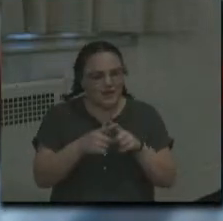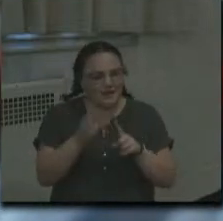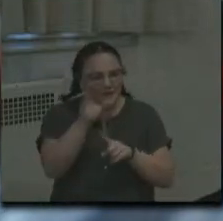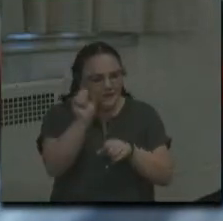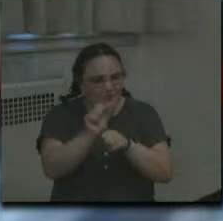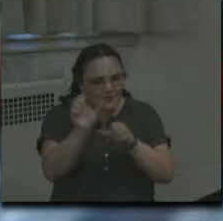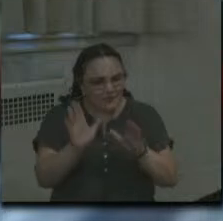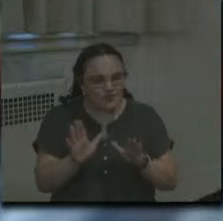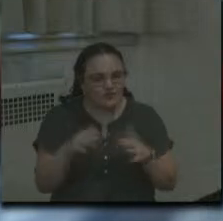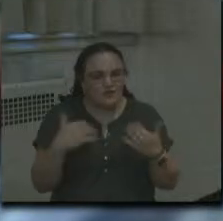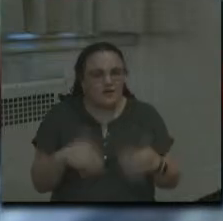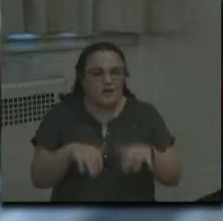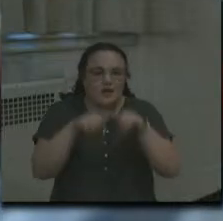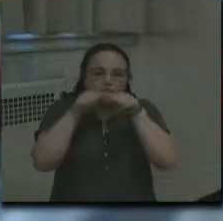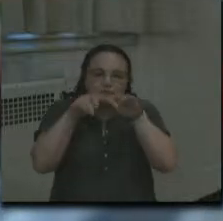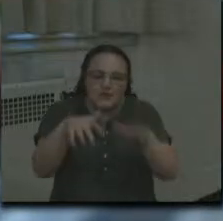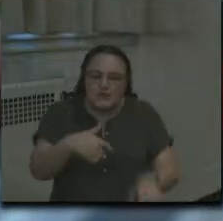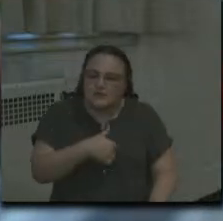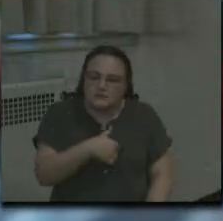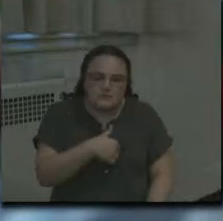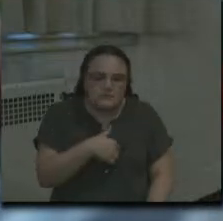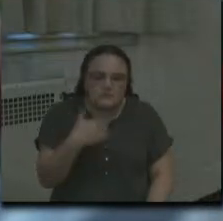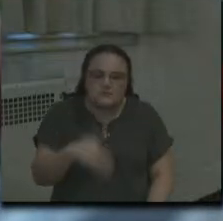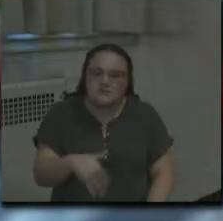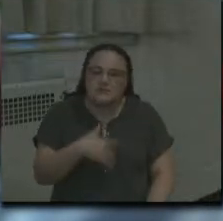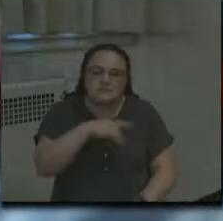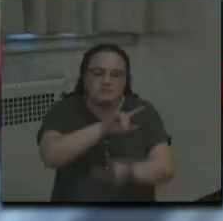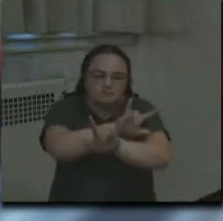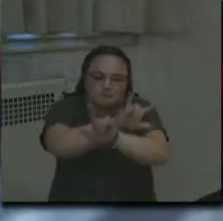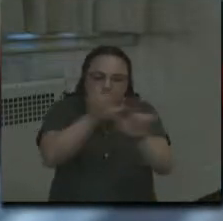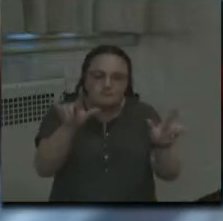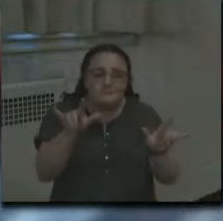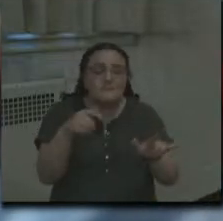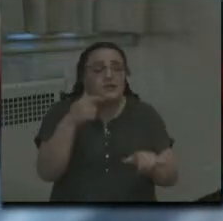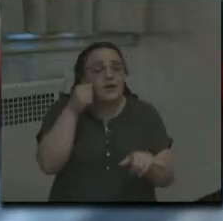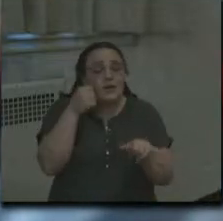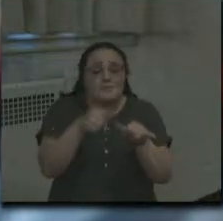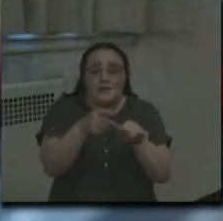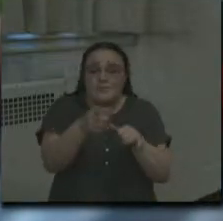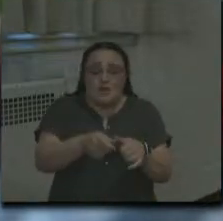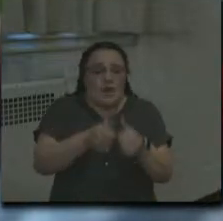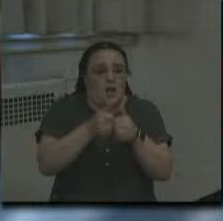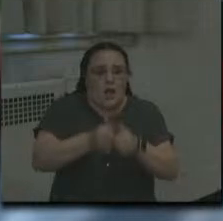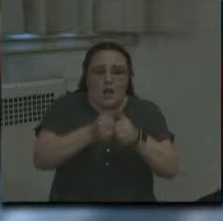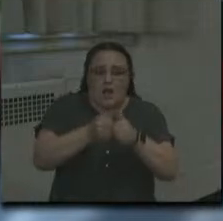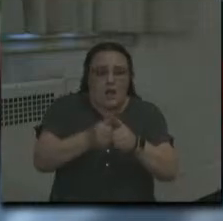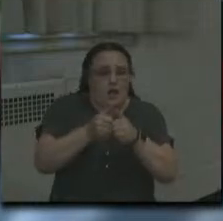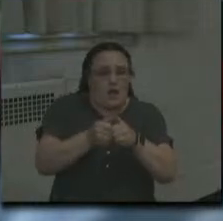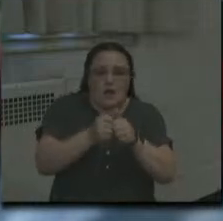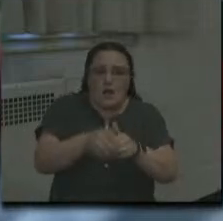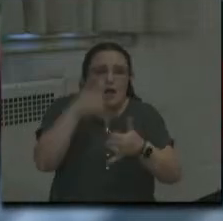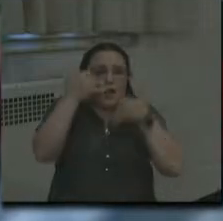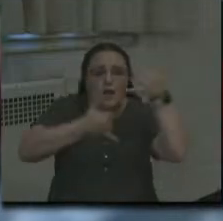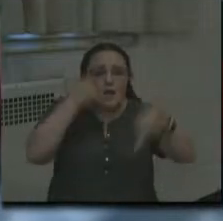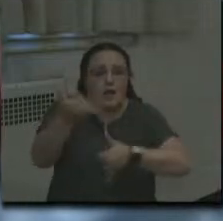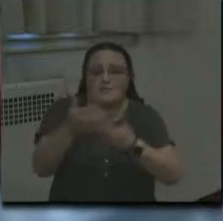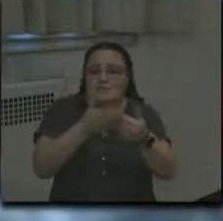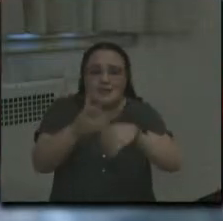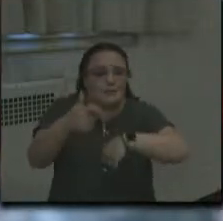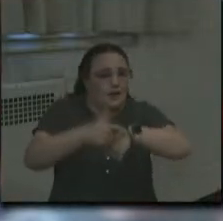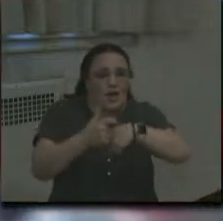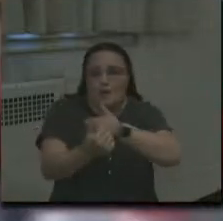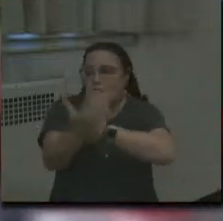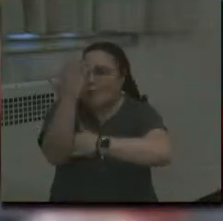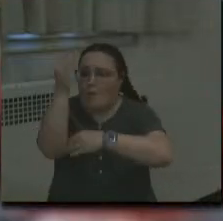you all. Thank you for always receiving my texts or calls in the middle of the days or late at night or early